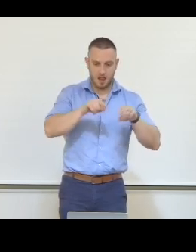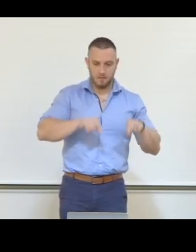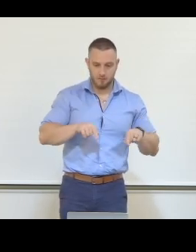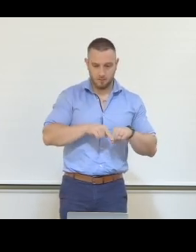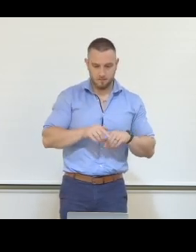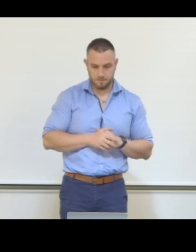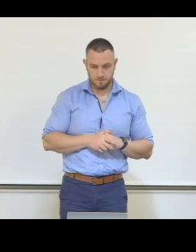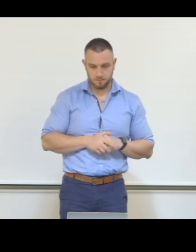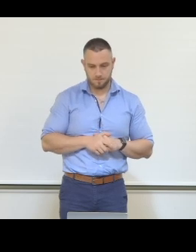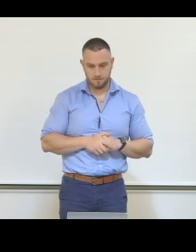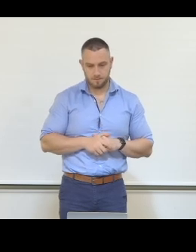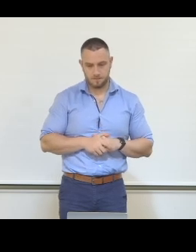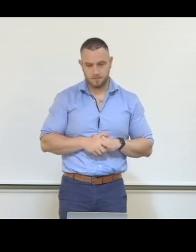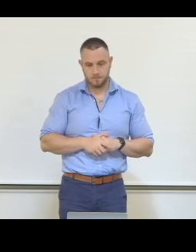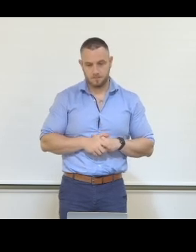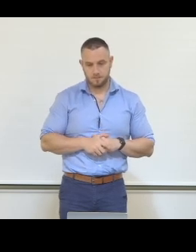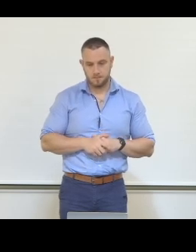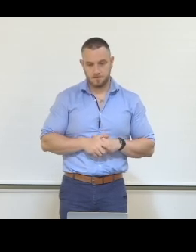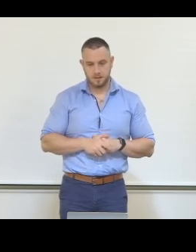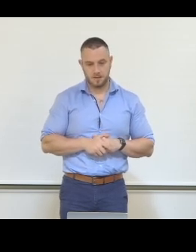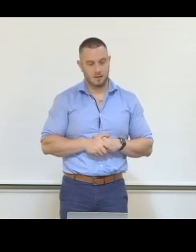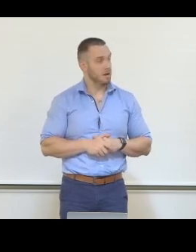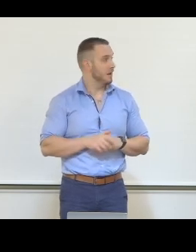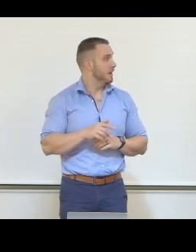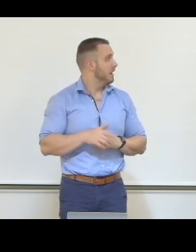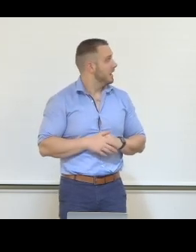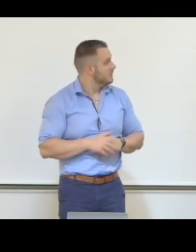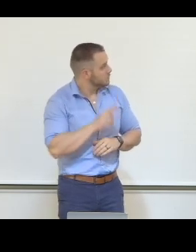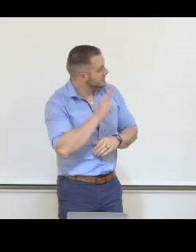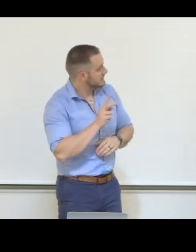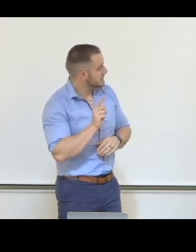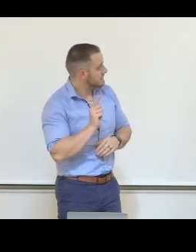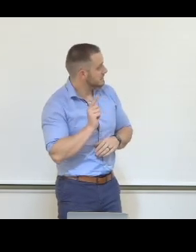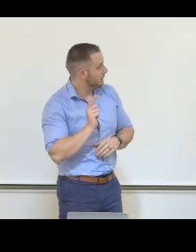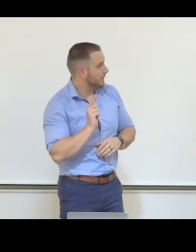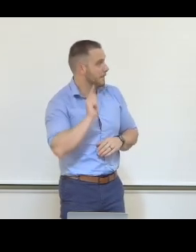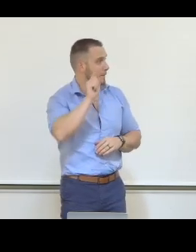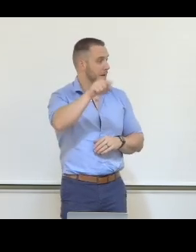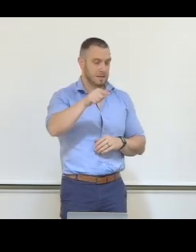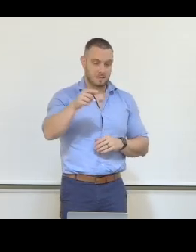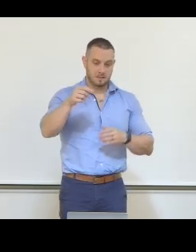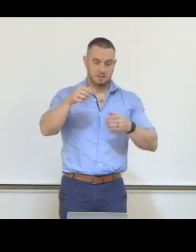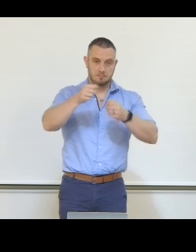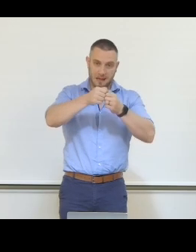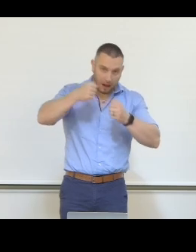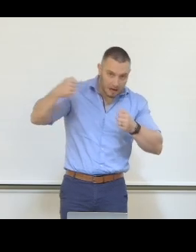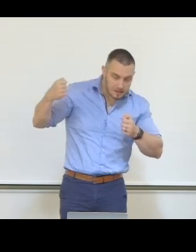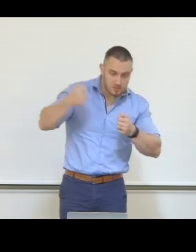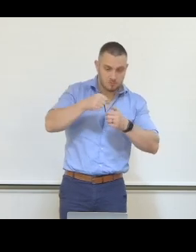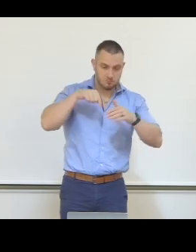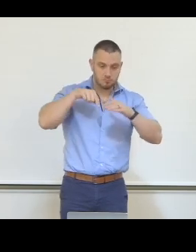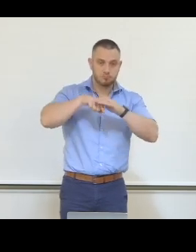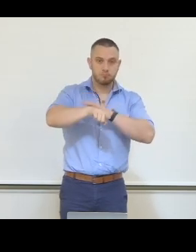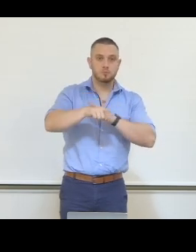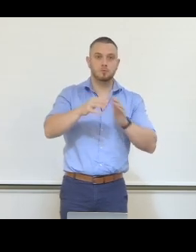the living module. And this one, you can see at the back, this hatch is leading to the medical